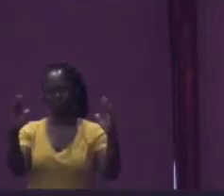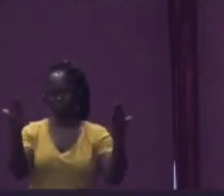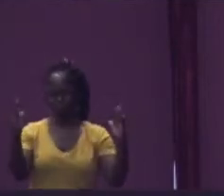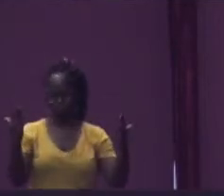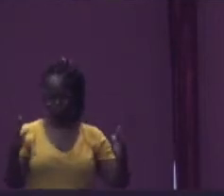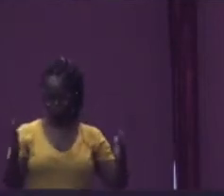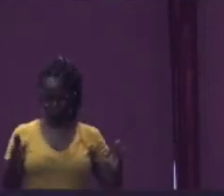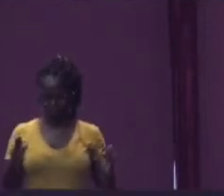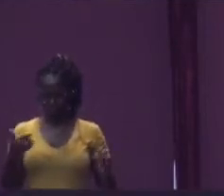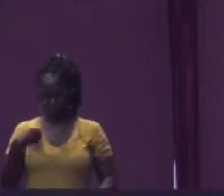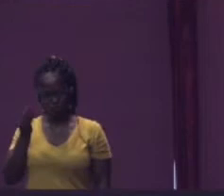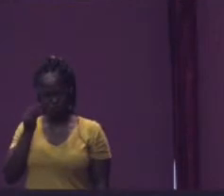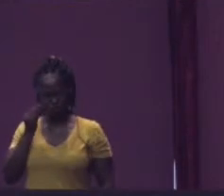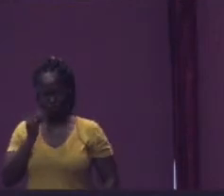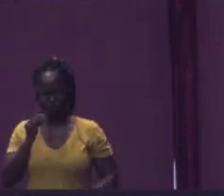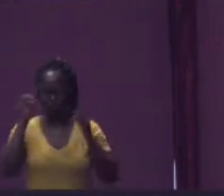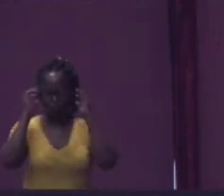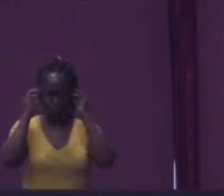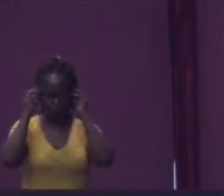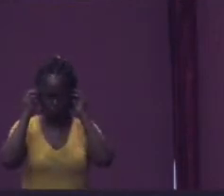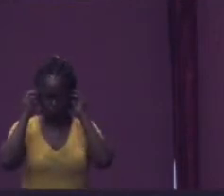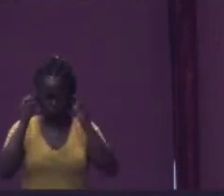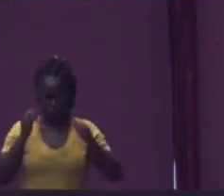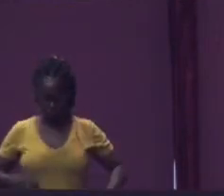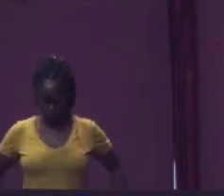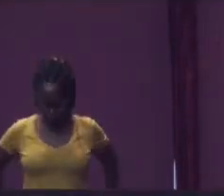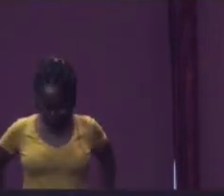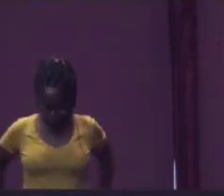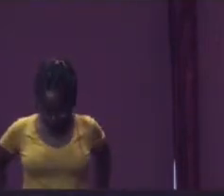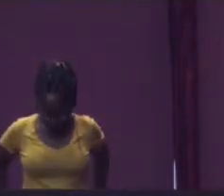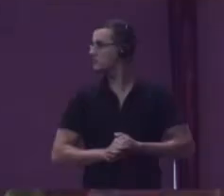I'm beginning with